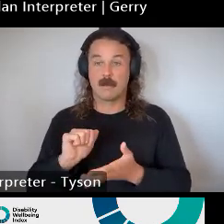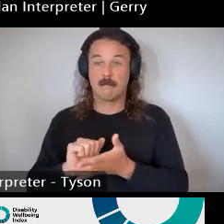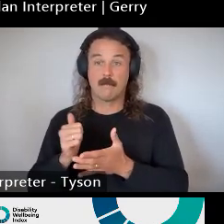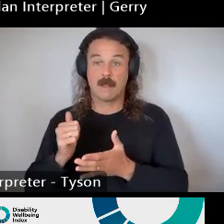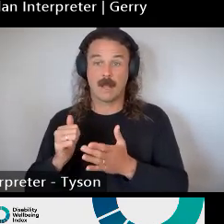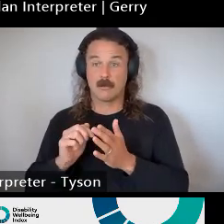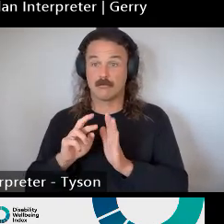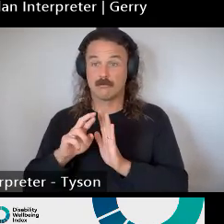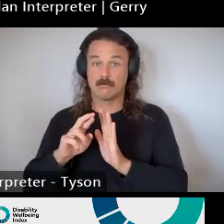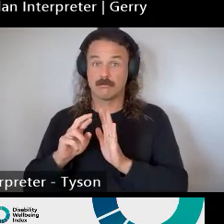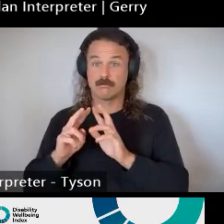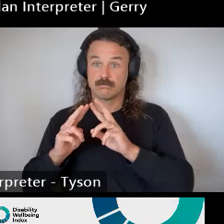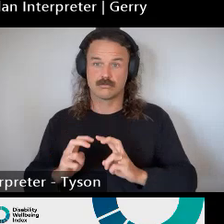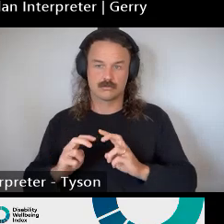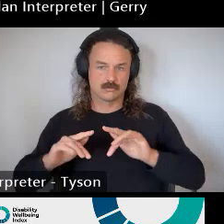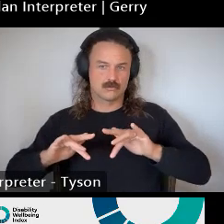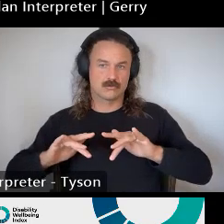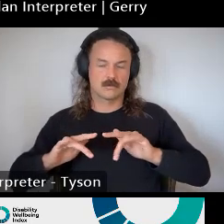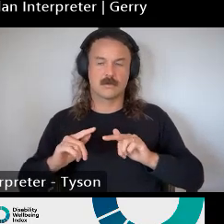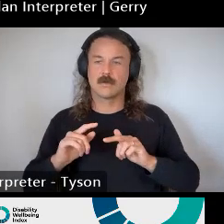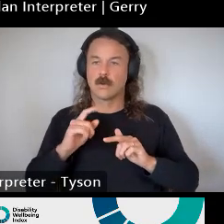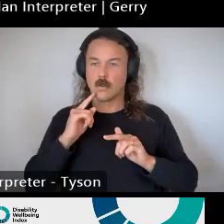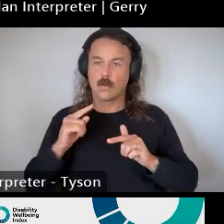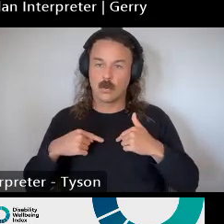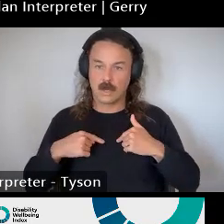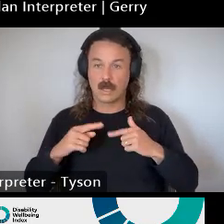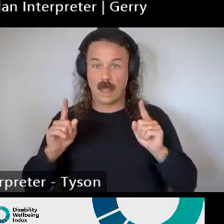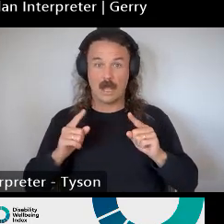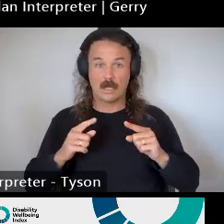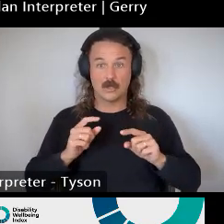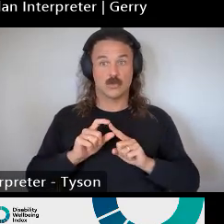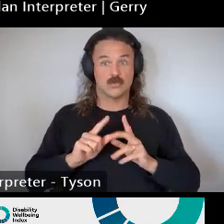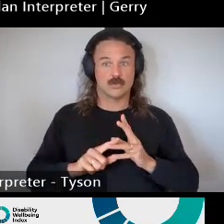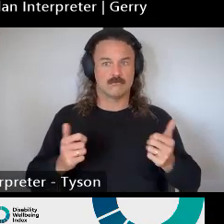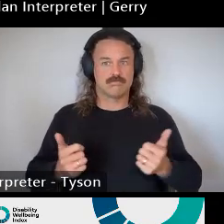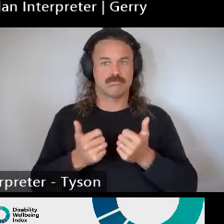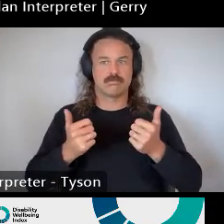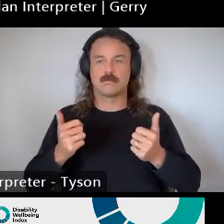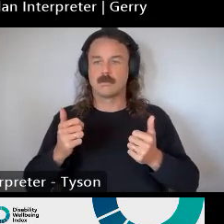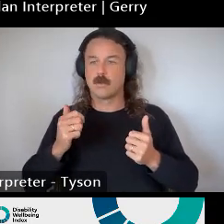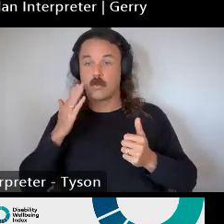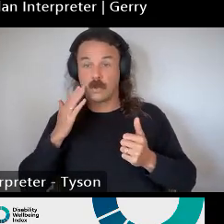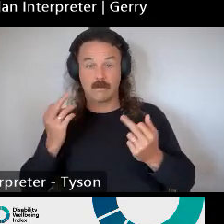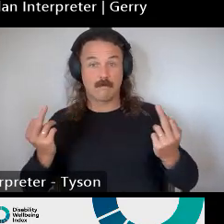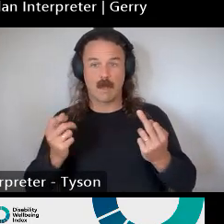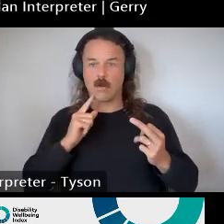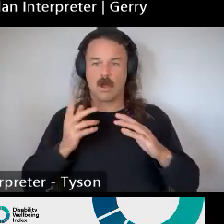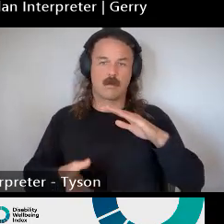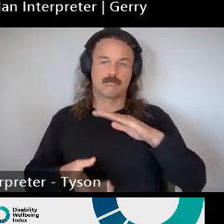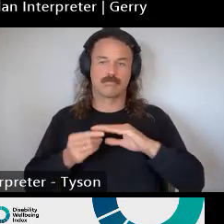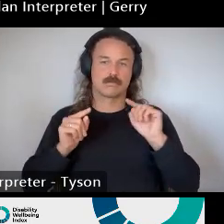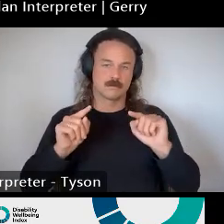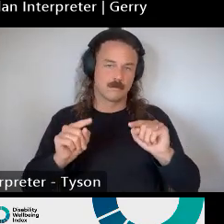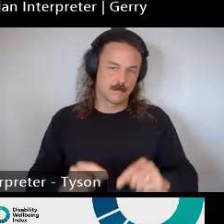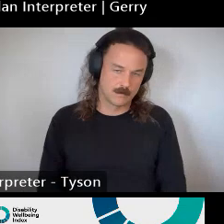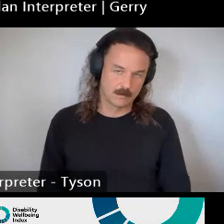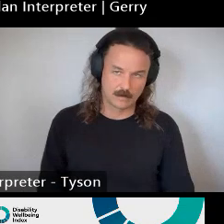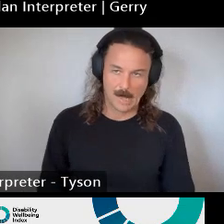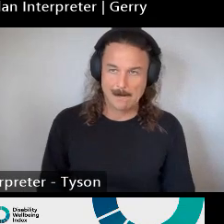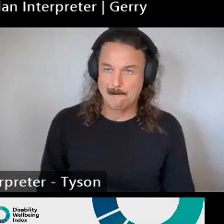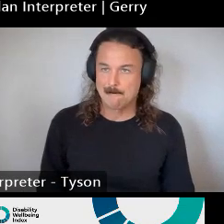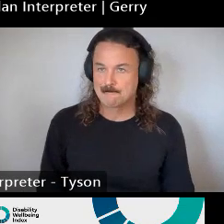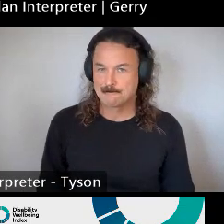on several. So once they become available, we are going to add these publications to this website as well. The next